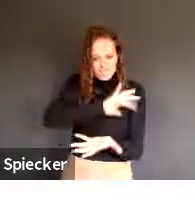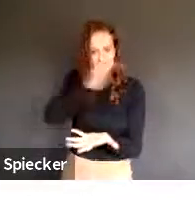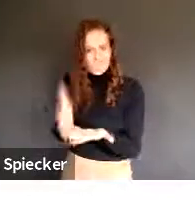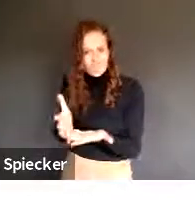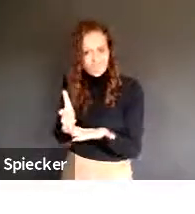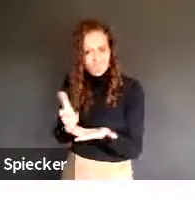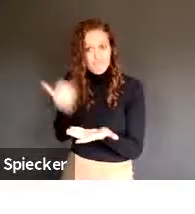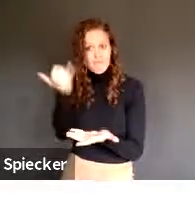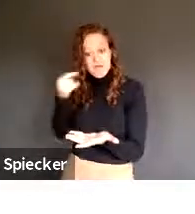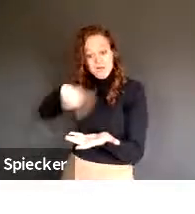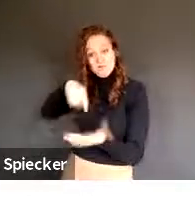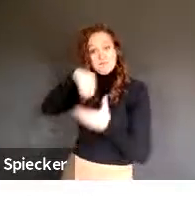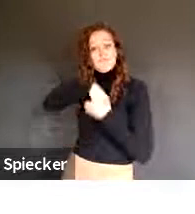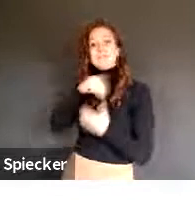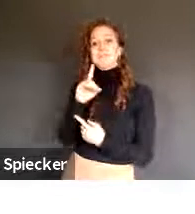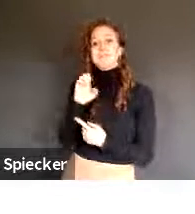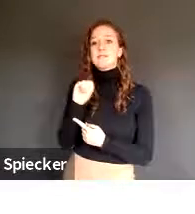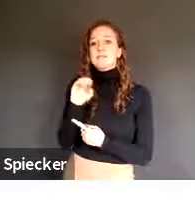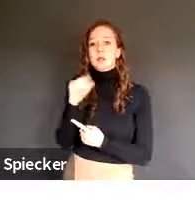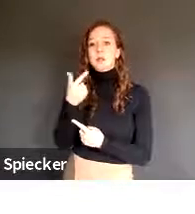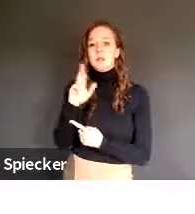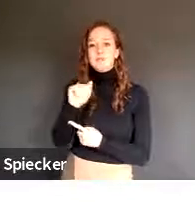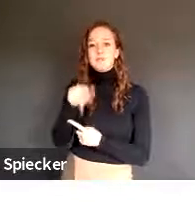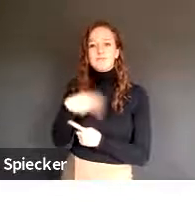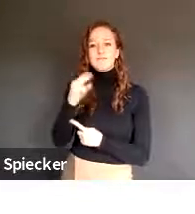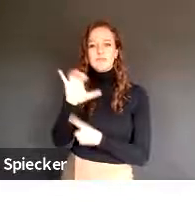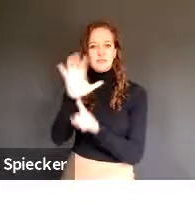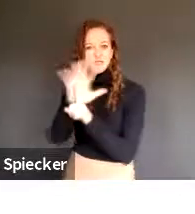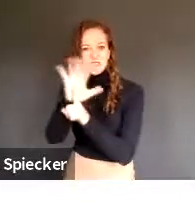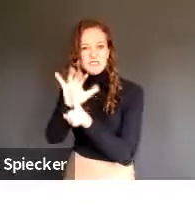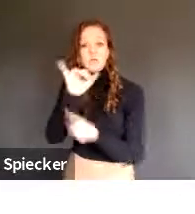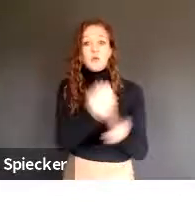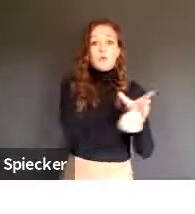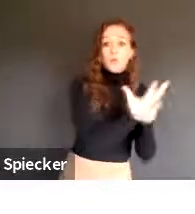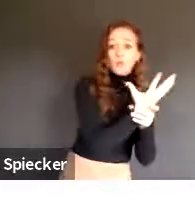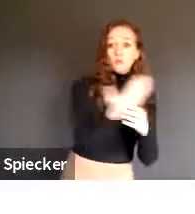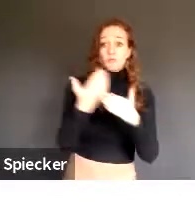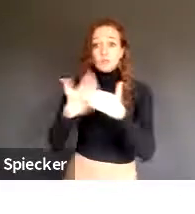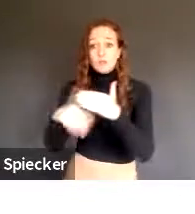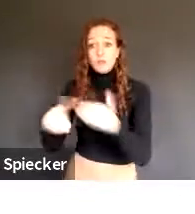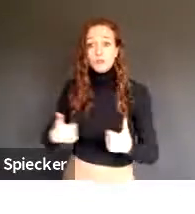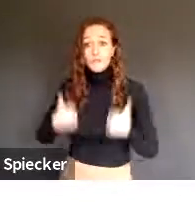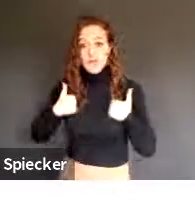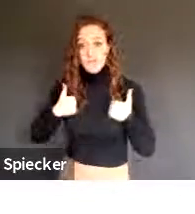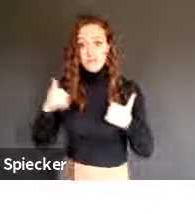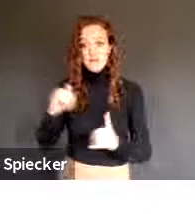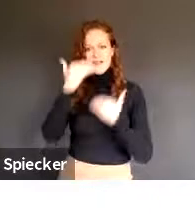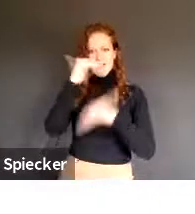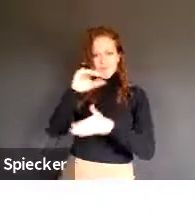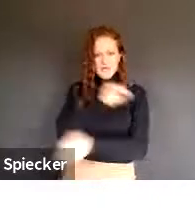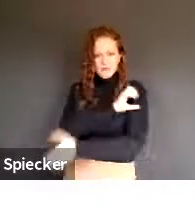for macroalgae. Macroalgae have tolerance boundaries and thus continuously have to calculate their energy